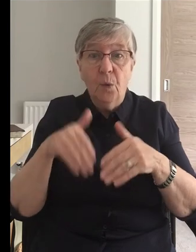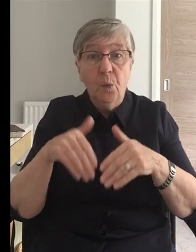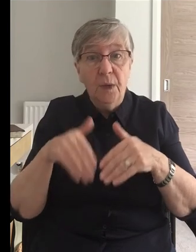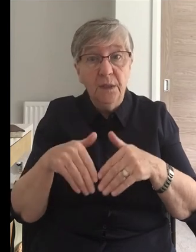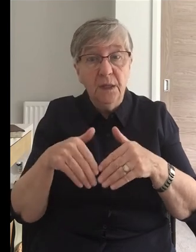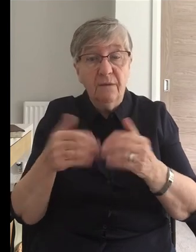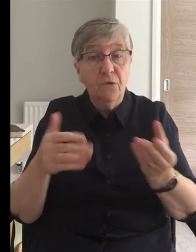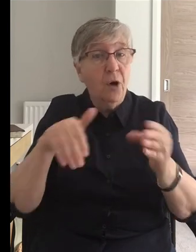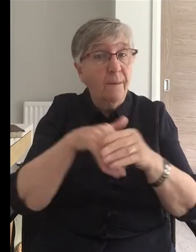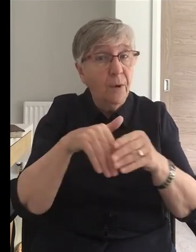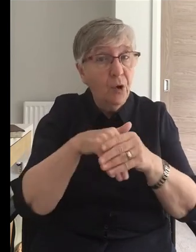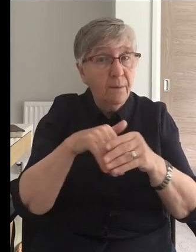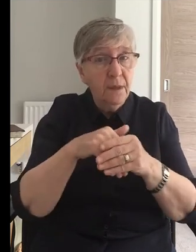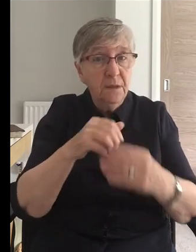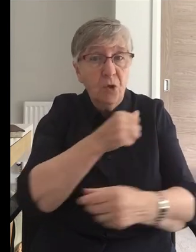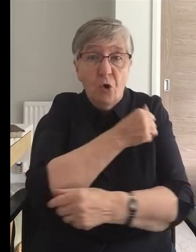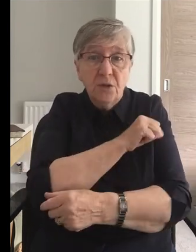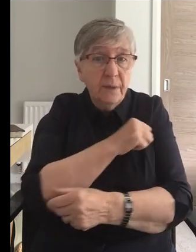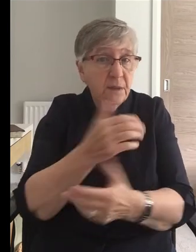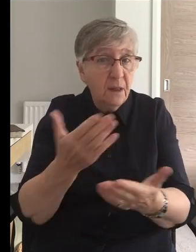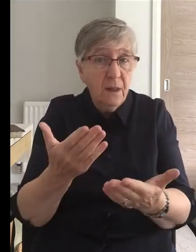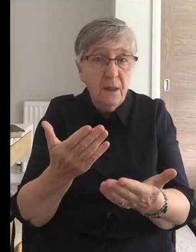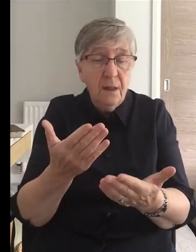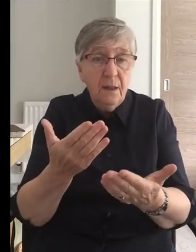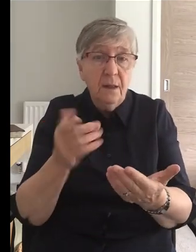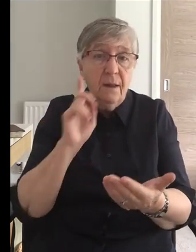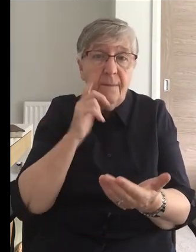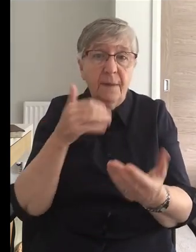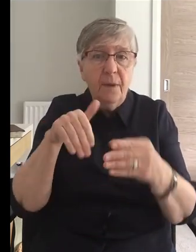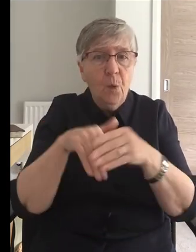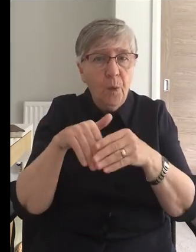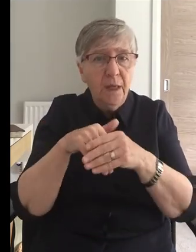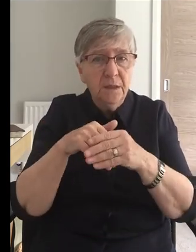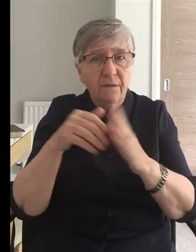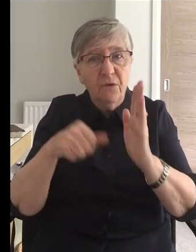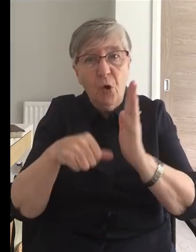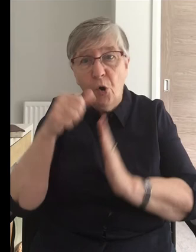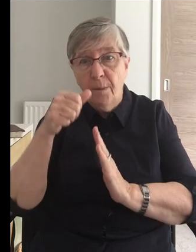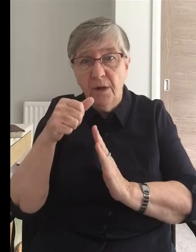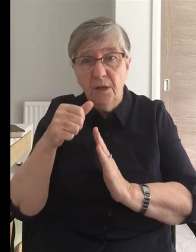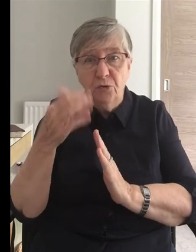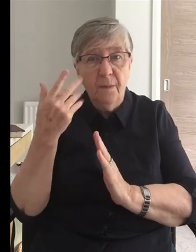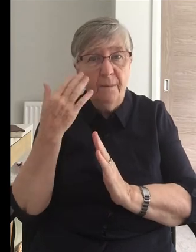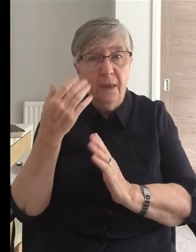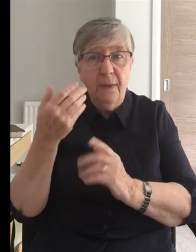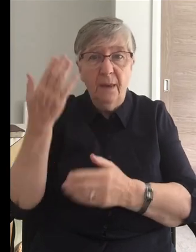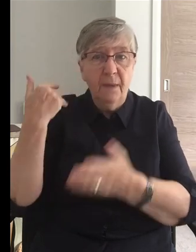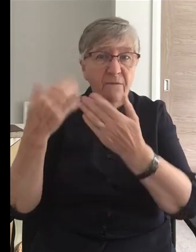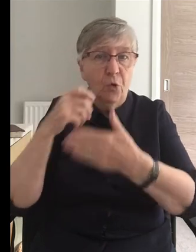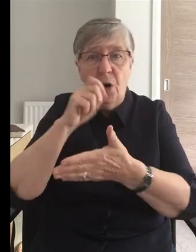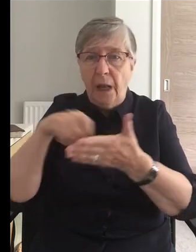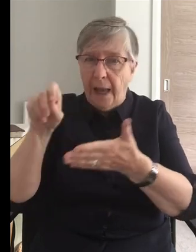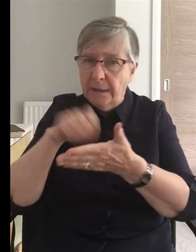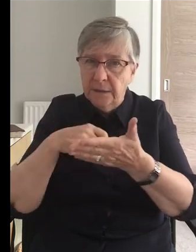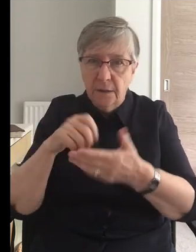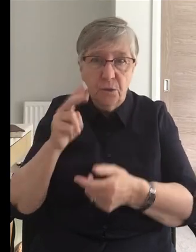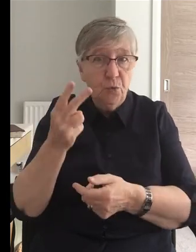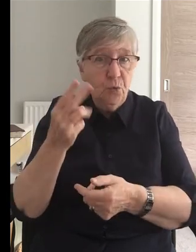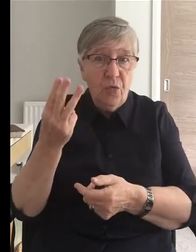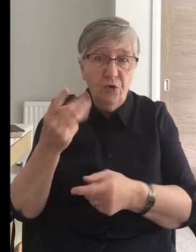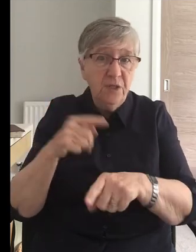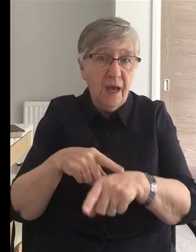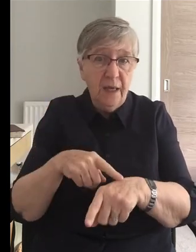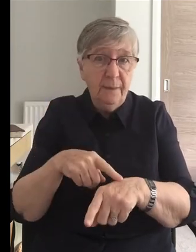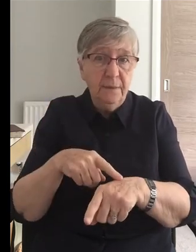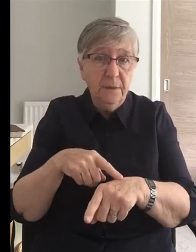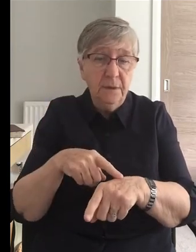appointments. Those who are waiting for surgery, which has perhaps been cancelled yet again. Those who